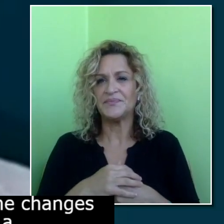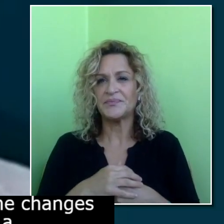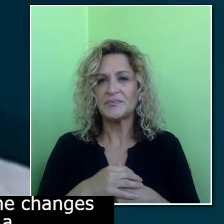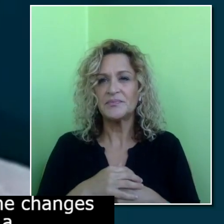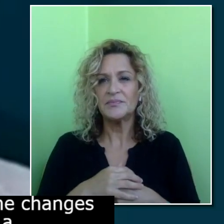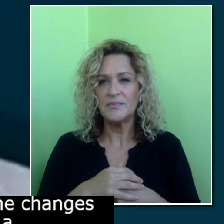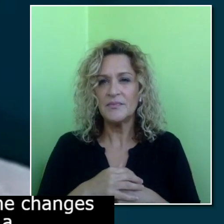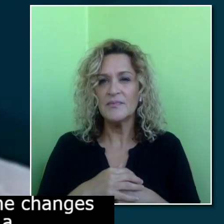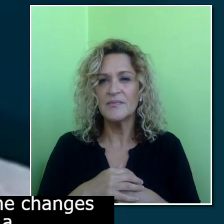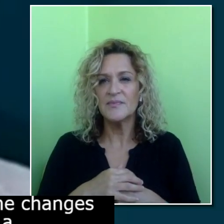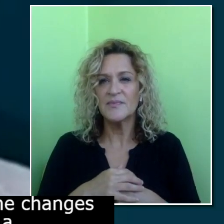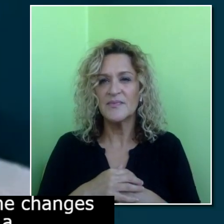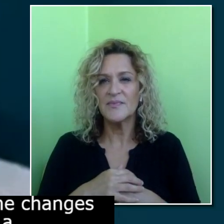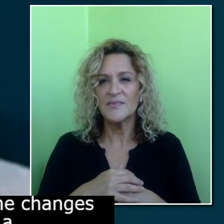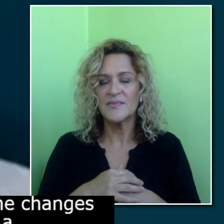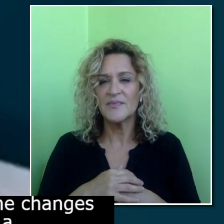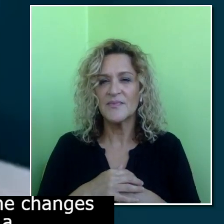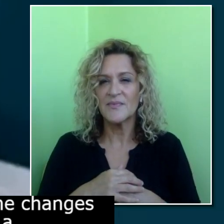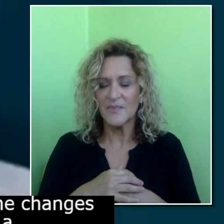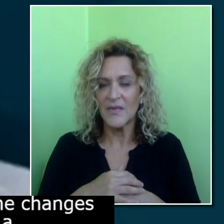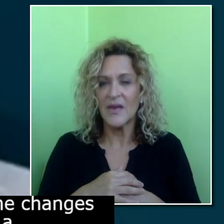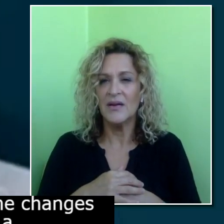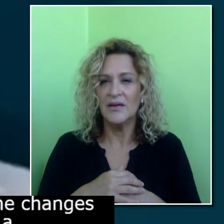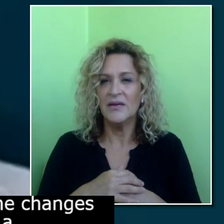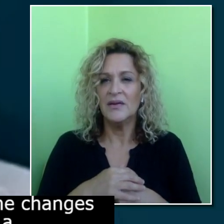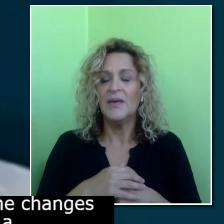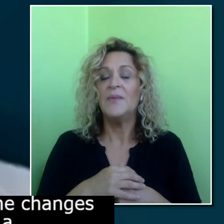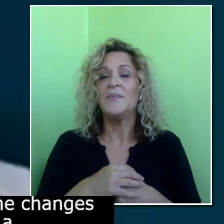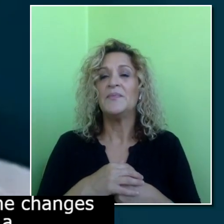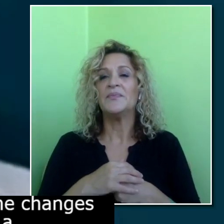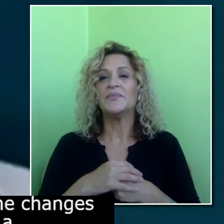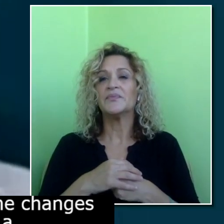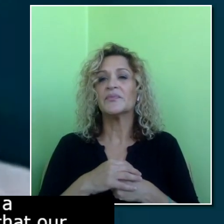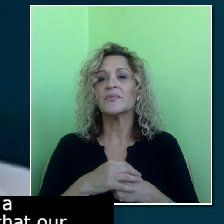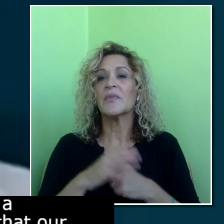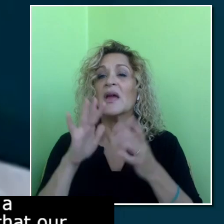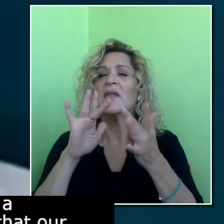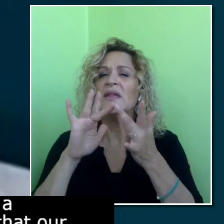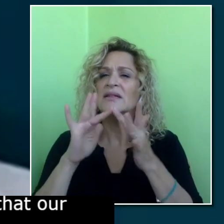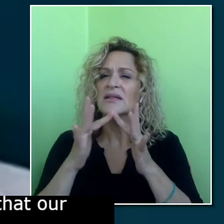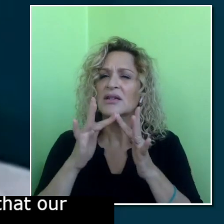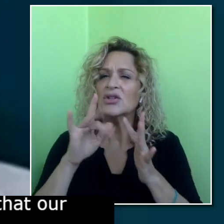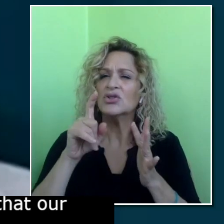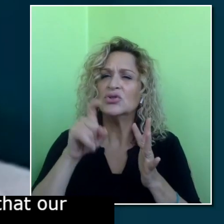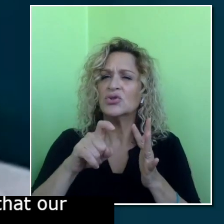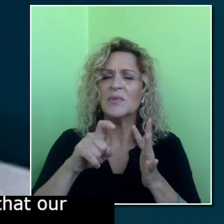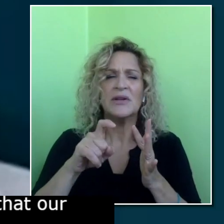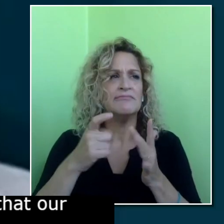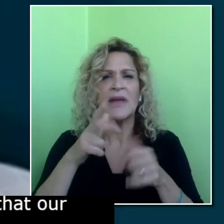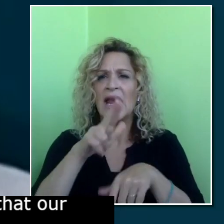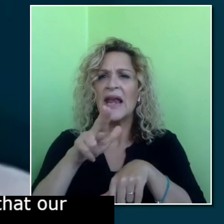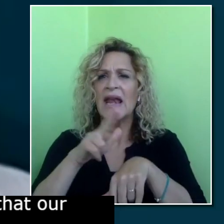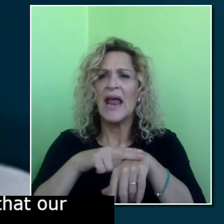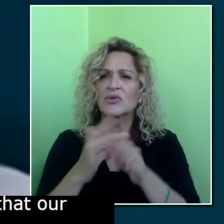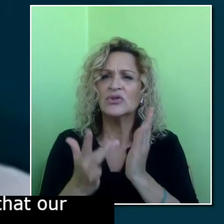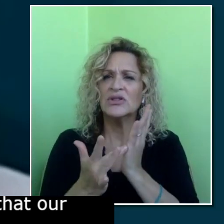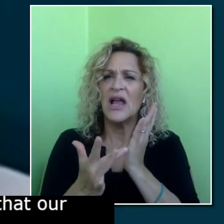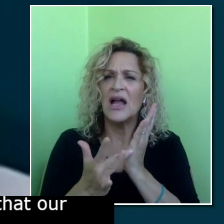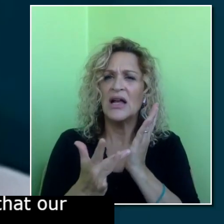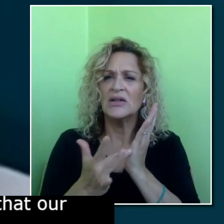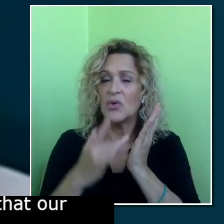The thing is, the internet ought to be a totally natural technology to make a more